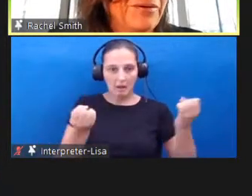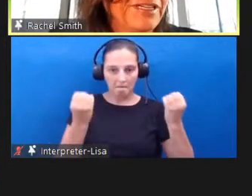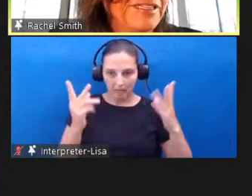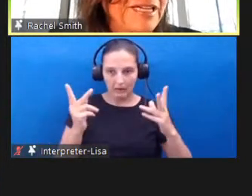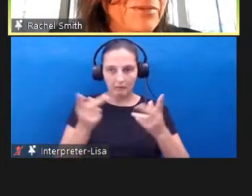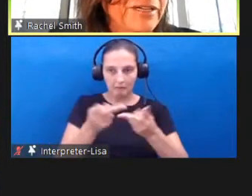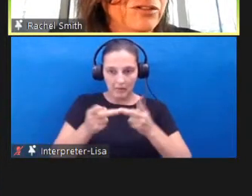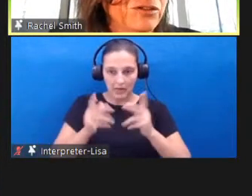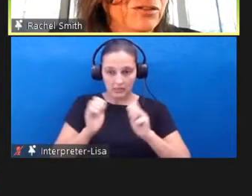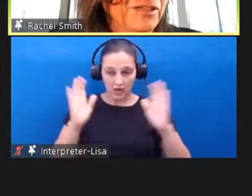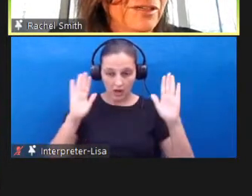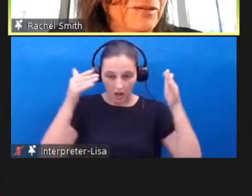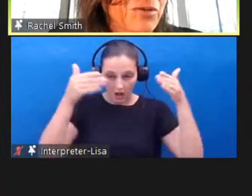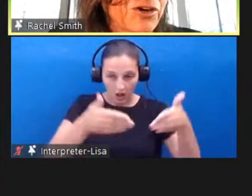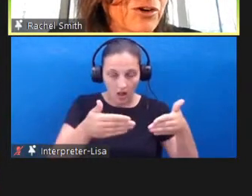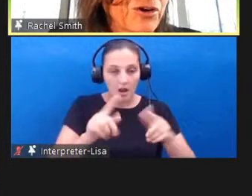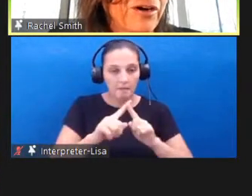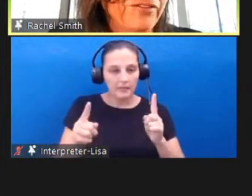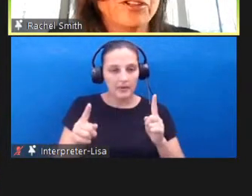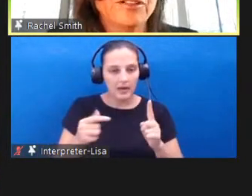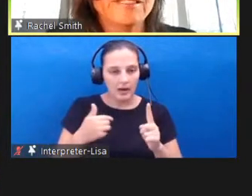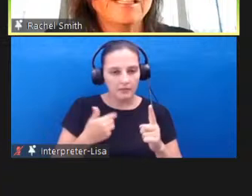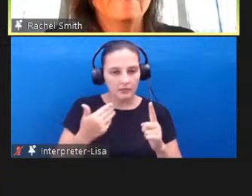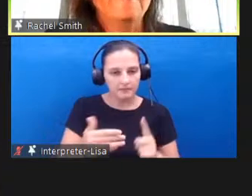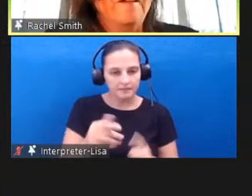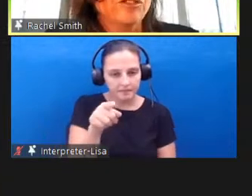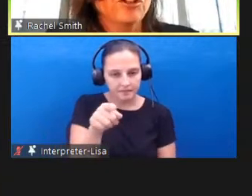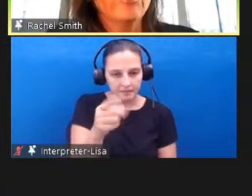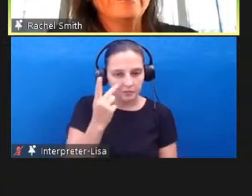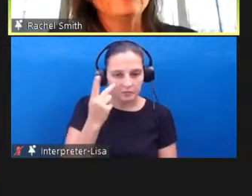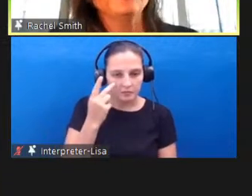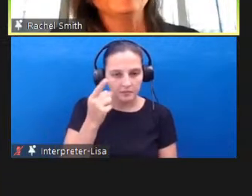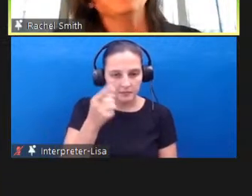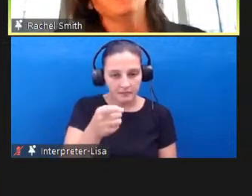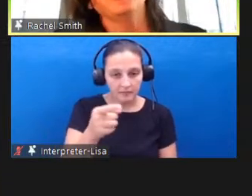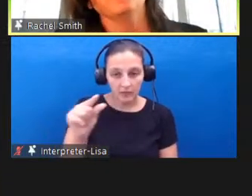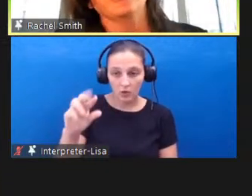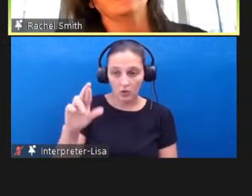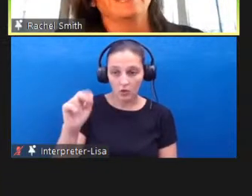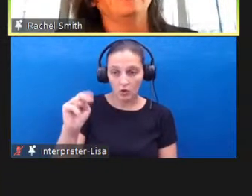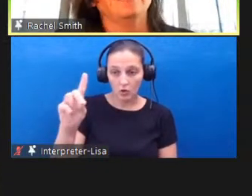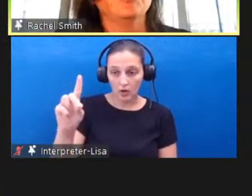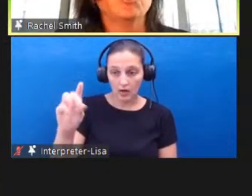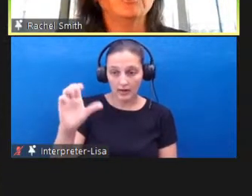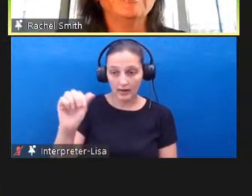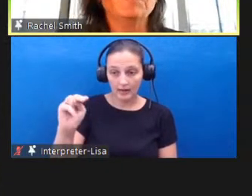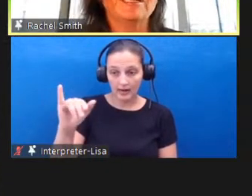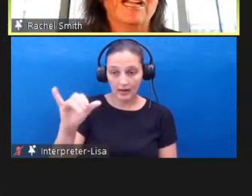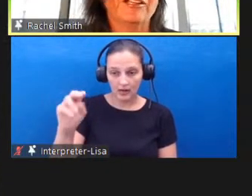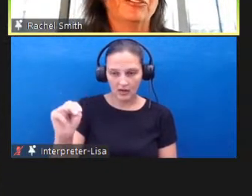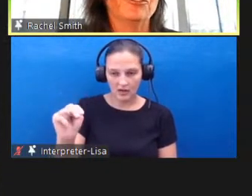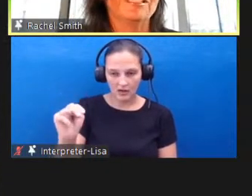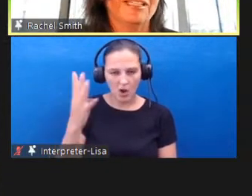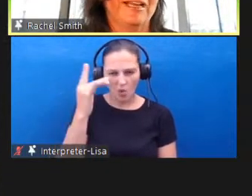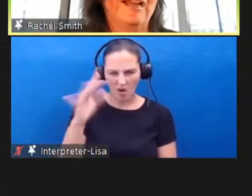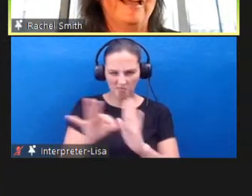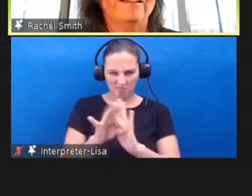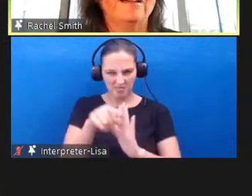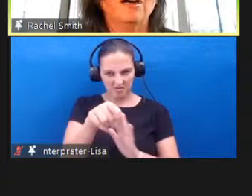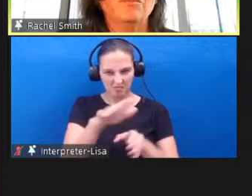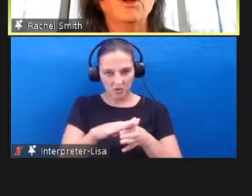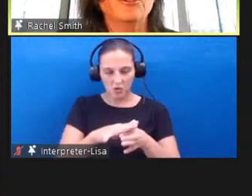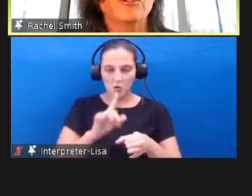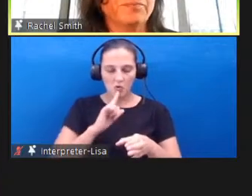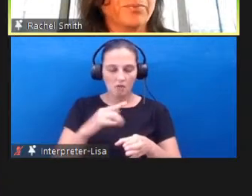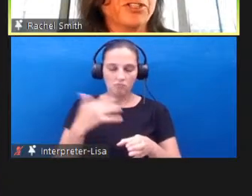but I'm going to take my little marker off so you can see it. So the reason I'm going to the Grand Canyon is it's really spectacular to see,